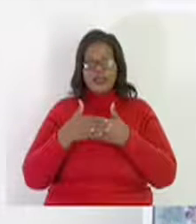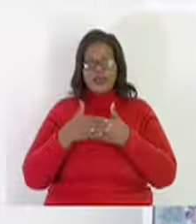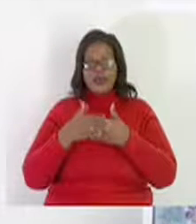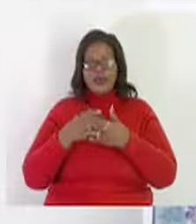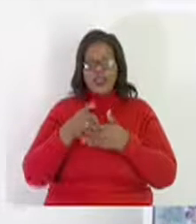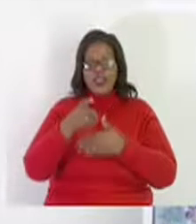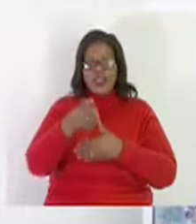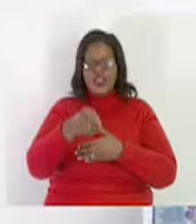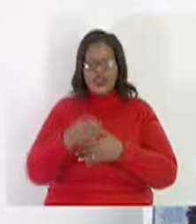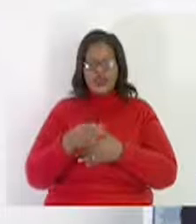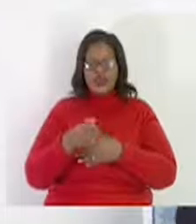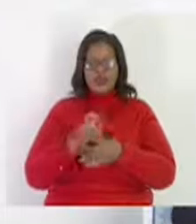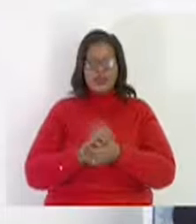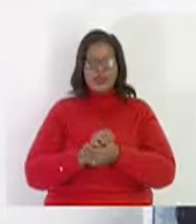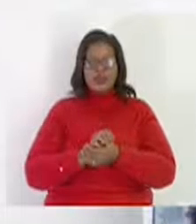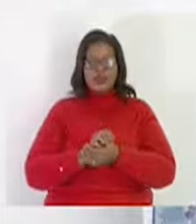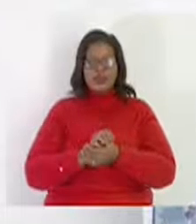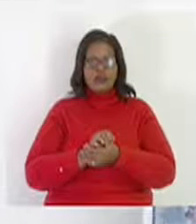1,000.